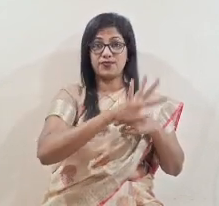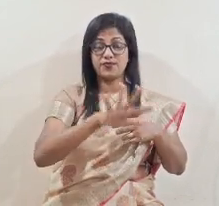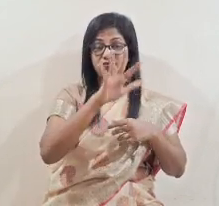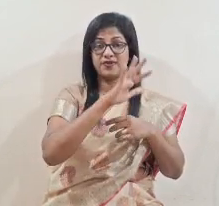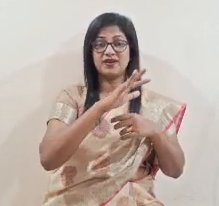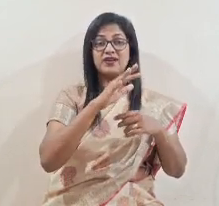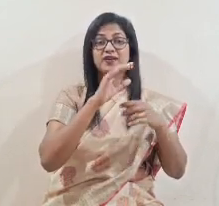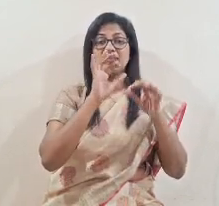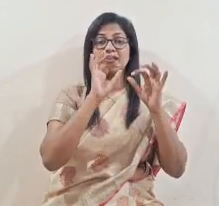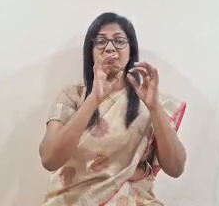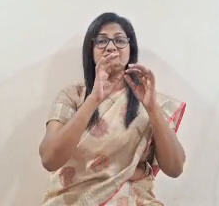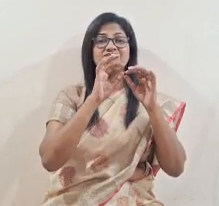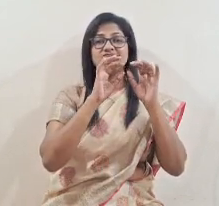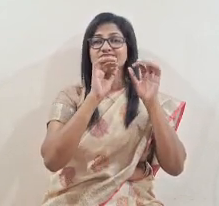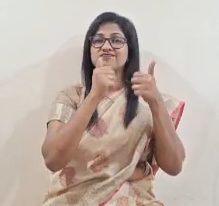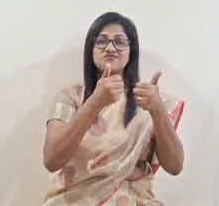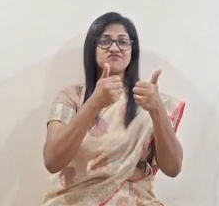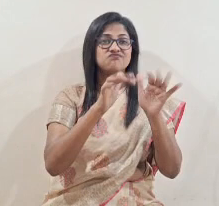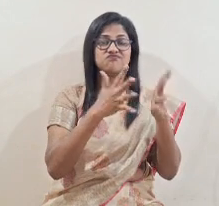poor region.